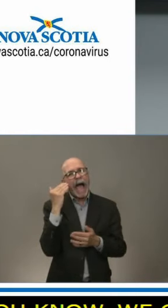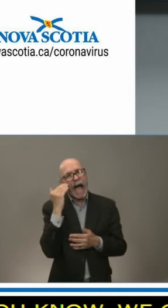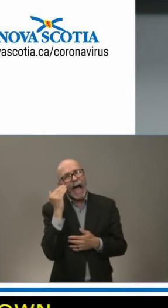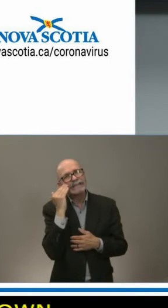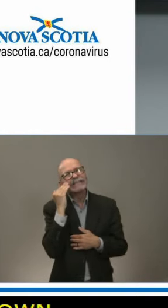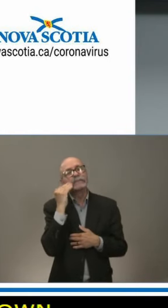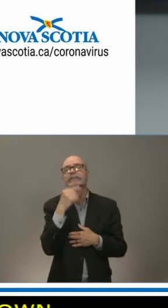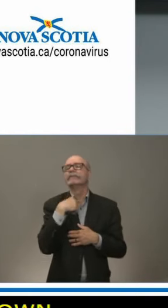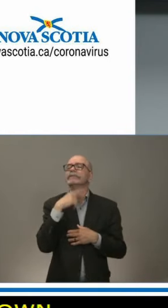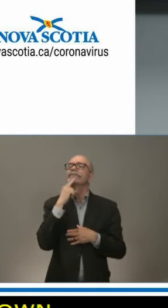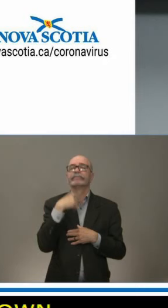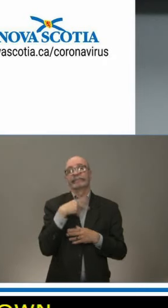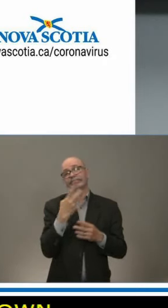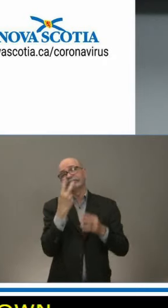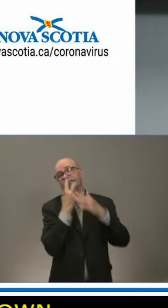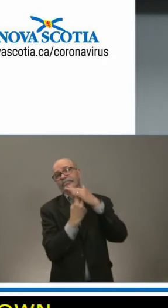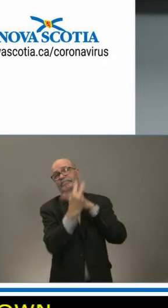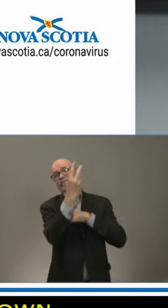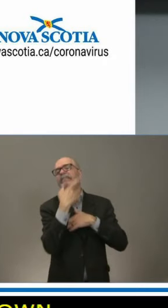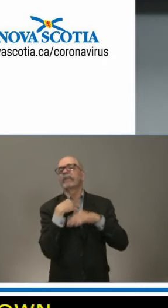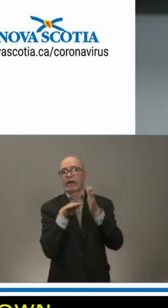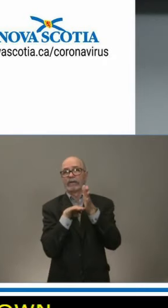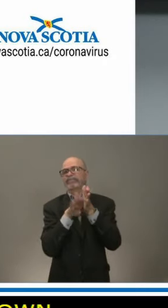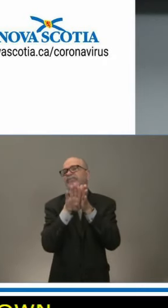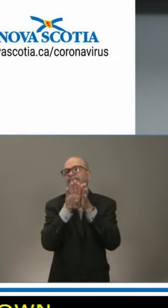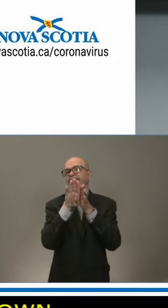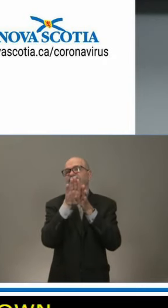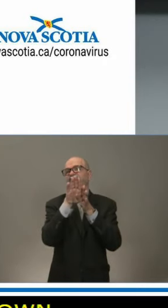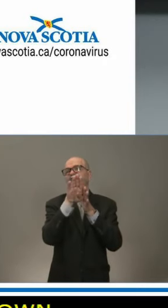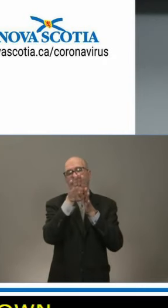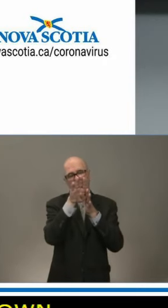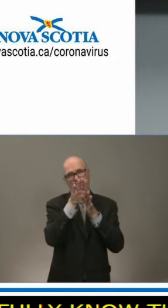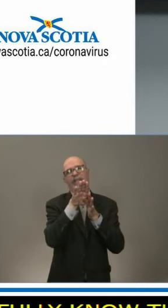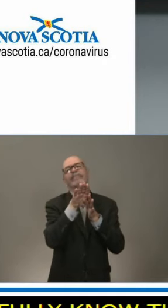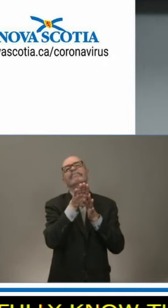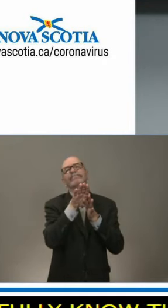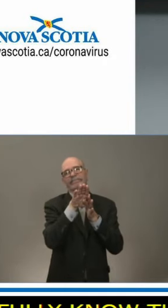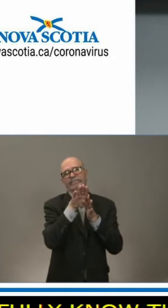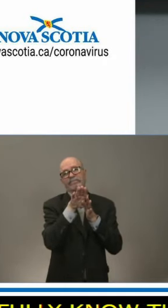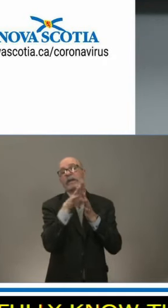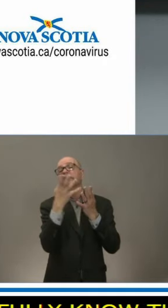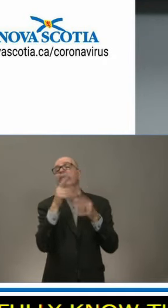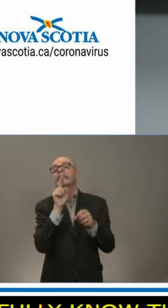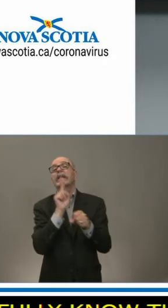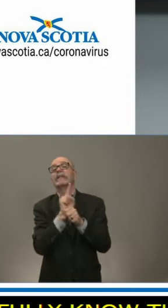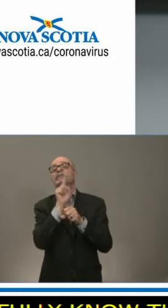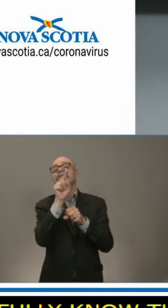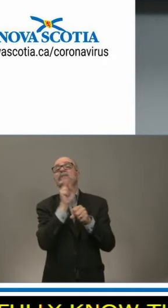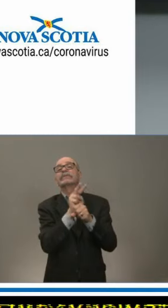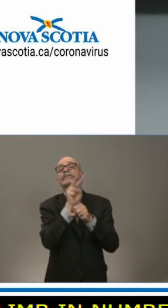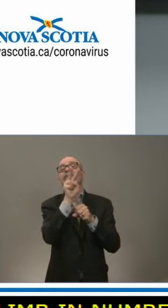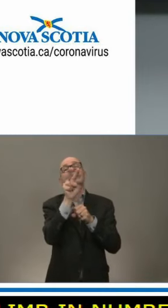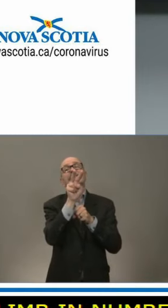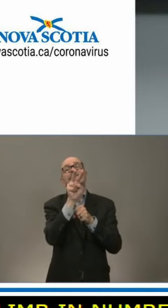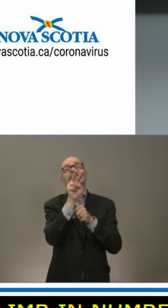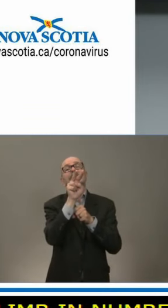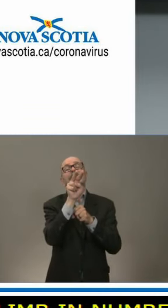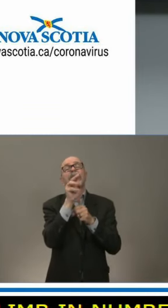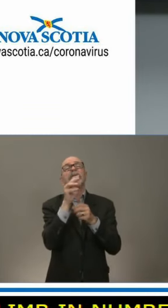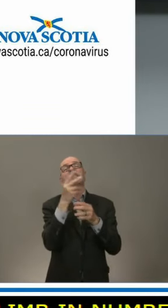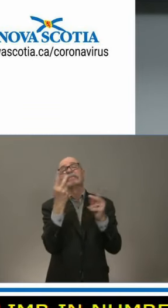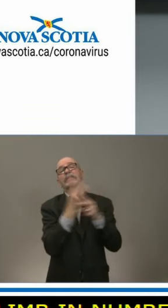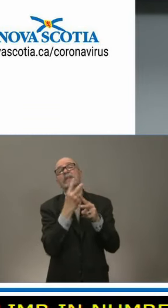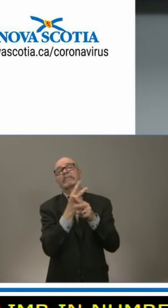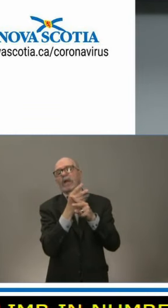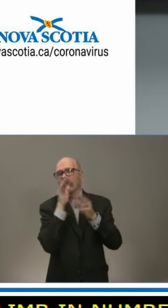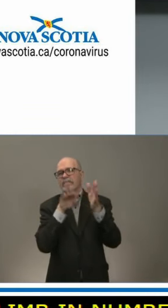some point in the next few weeks we'll reach a peak. But I have to keep coming back to this, and I'm a broken record, but I will be a broken